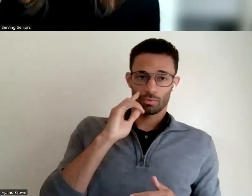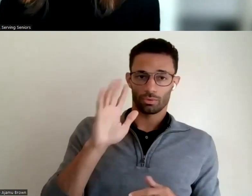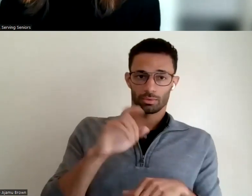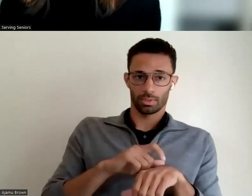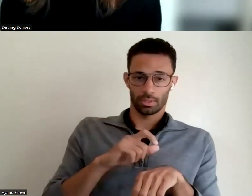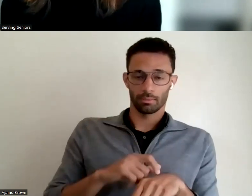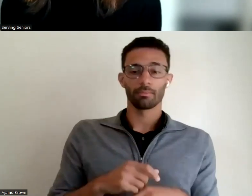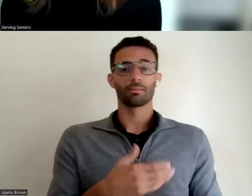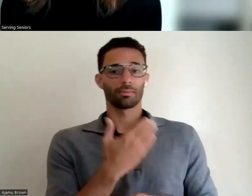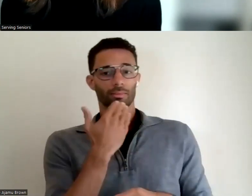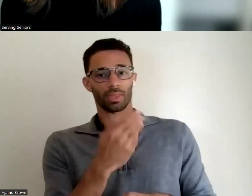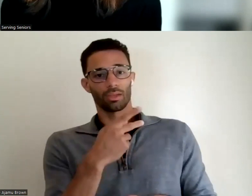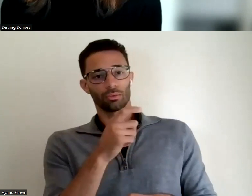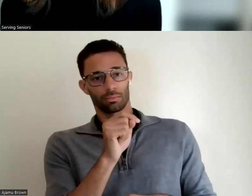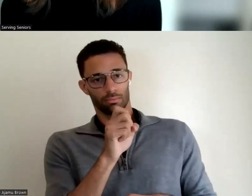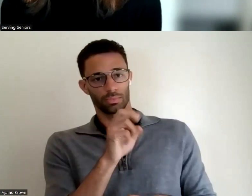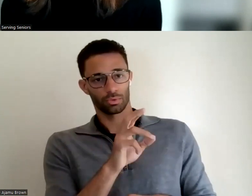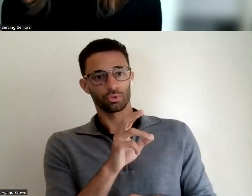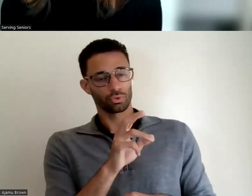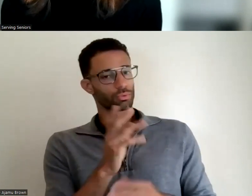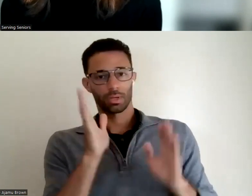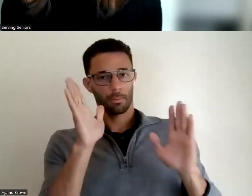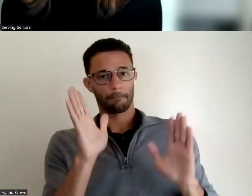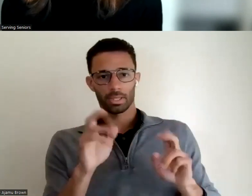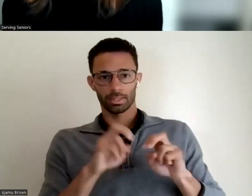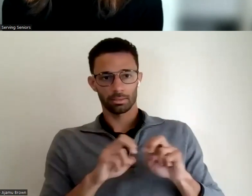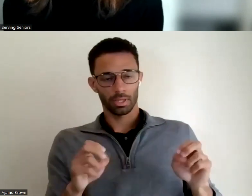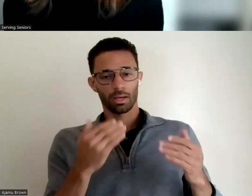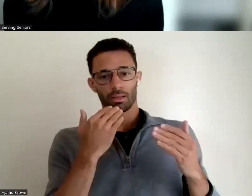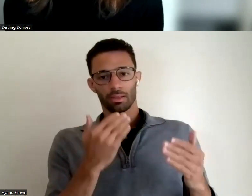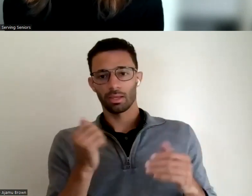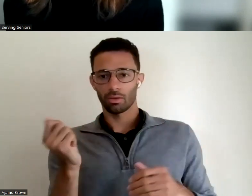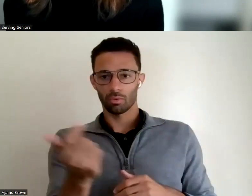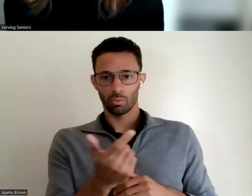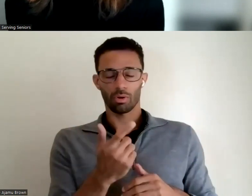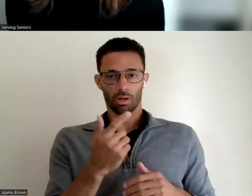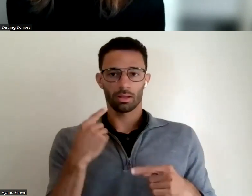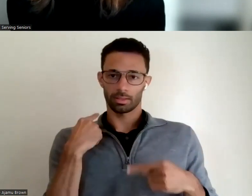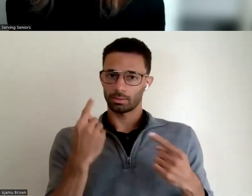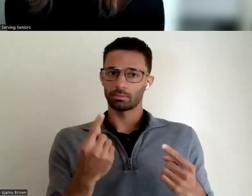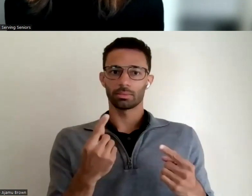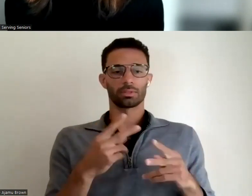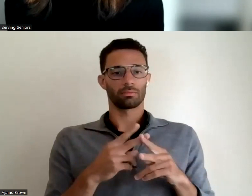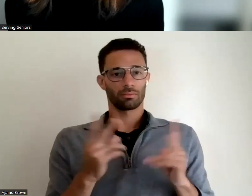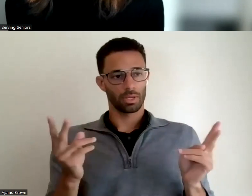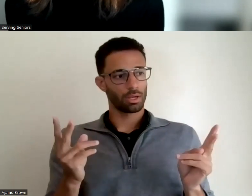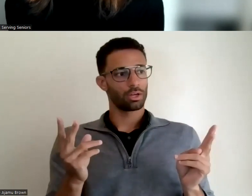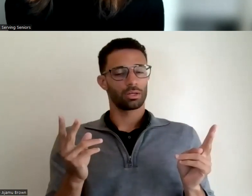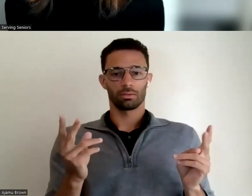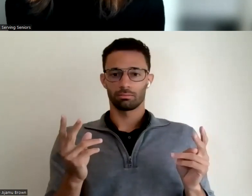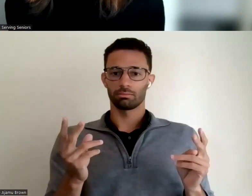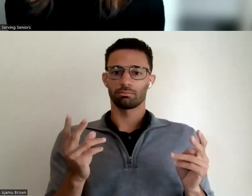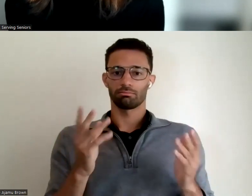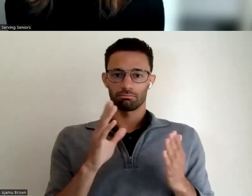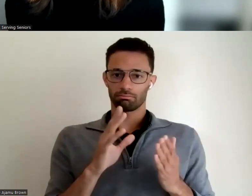what an amazing panel. And thank you all so much. It's been extremely illuminating, and I think this is just